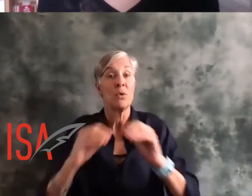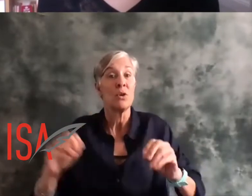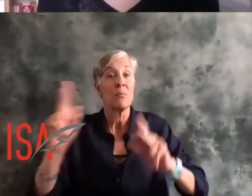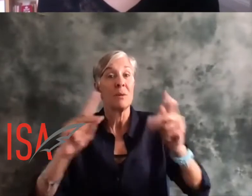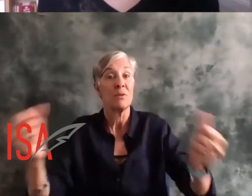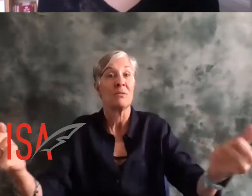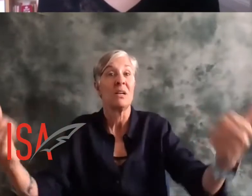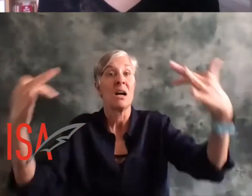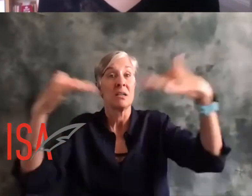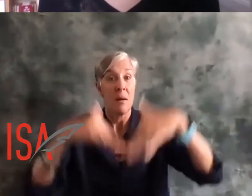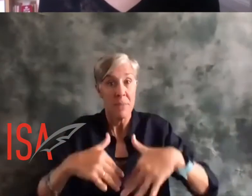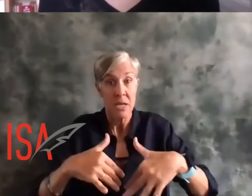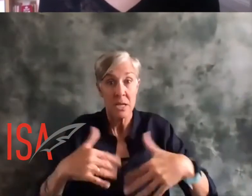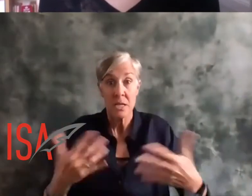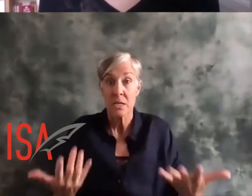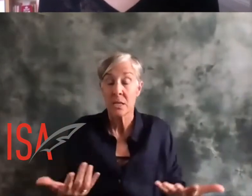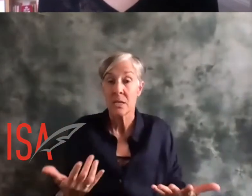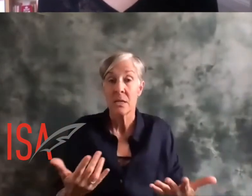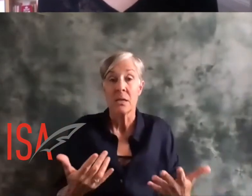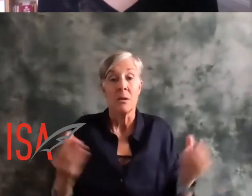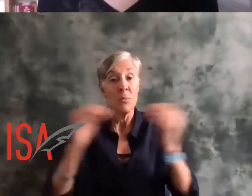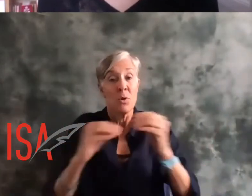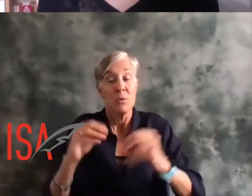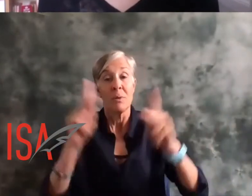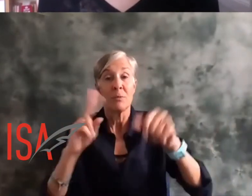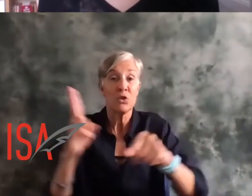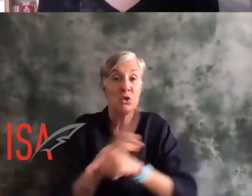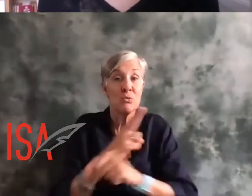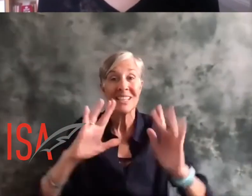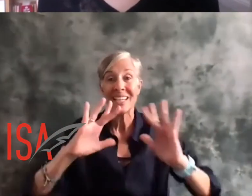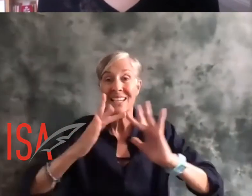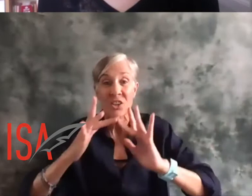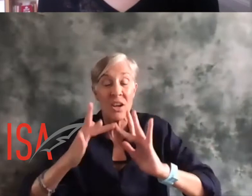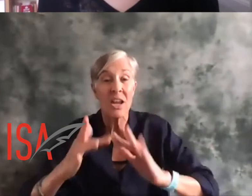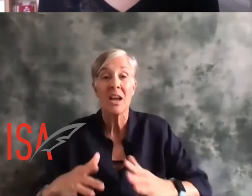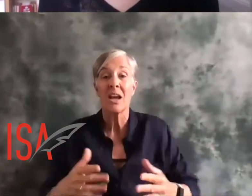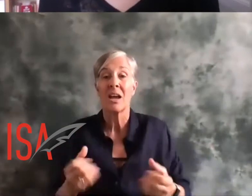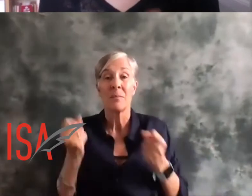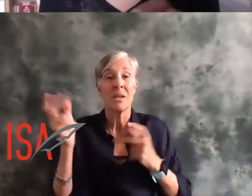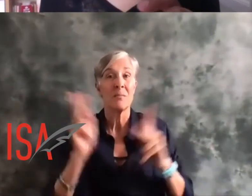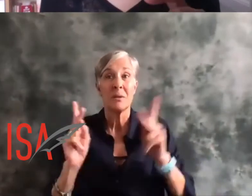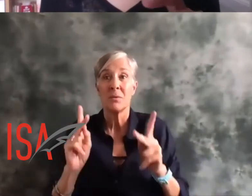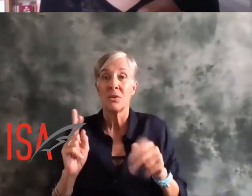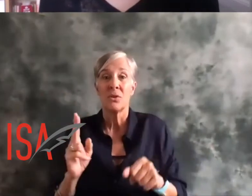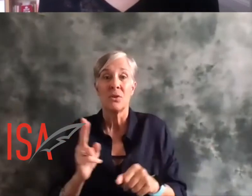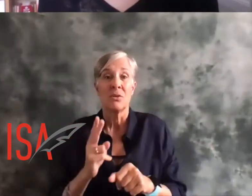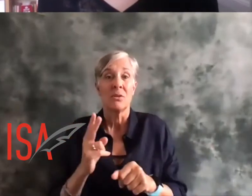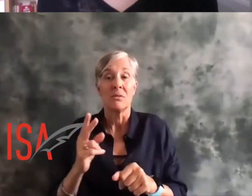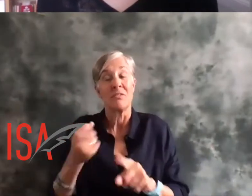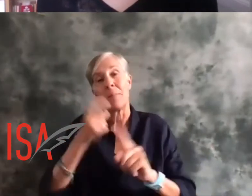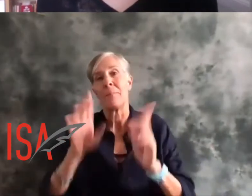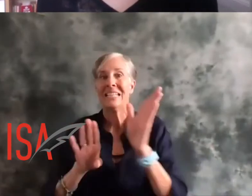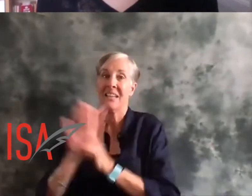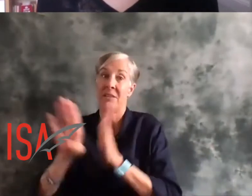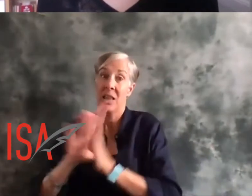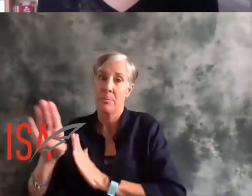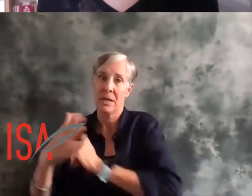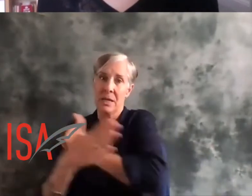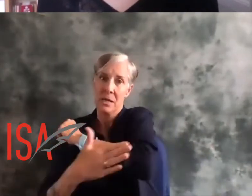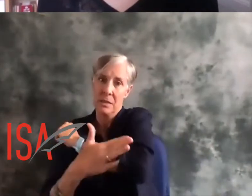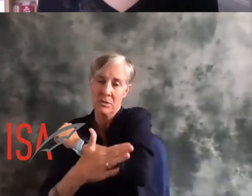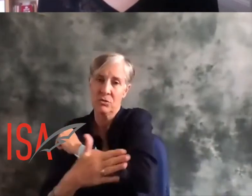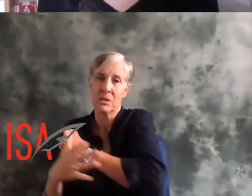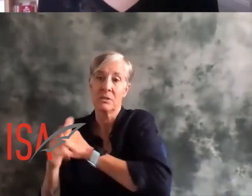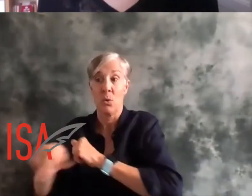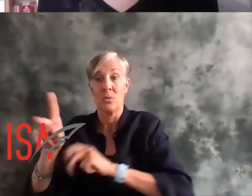we have access to the internet in many what we called developing countries, as